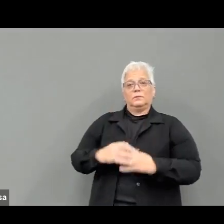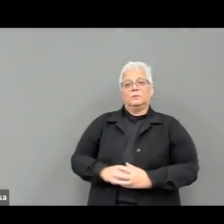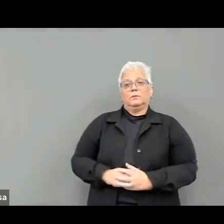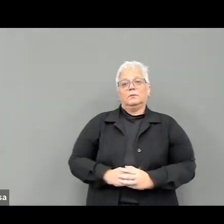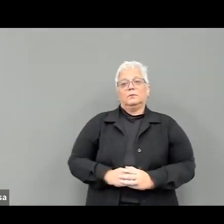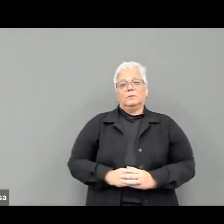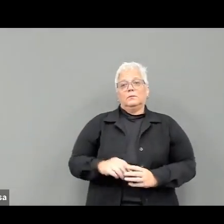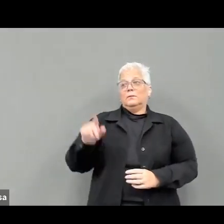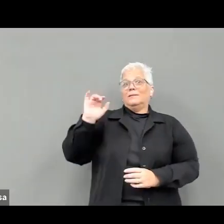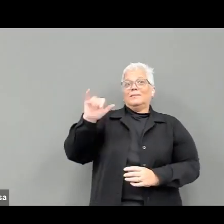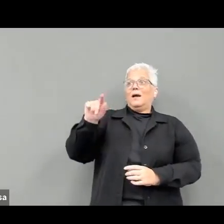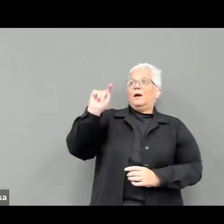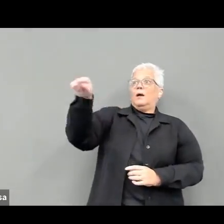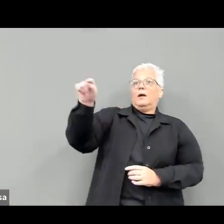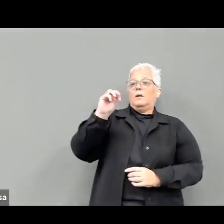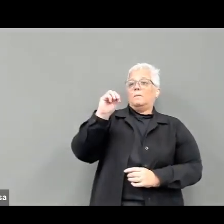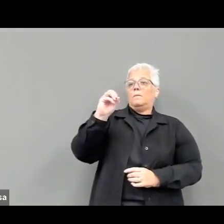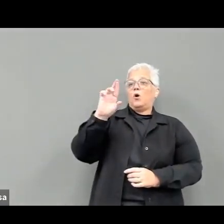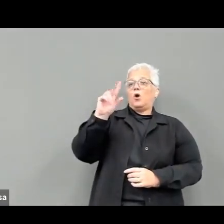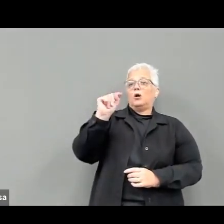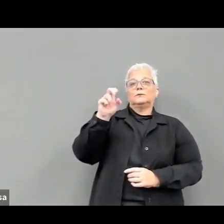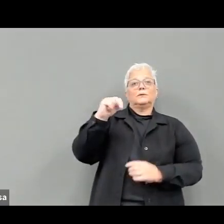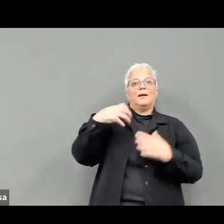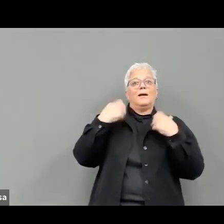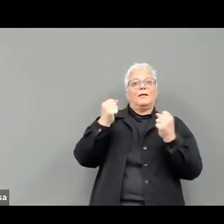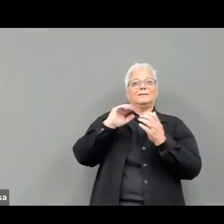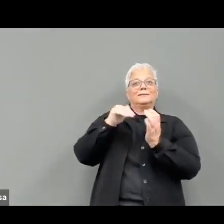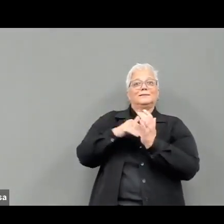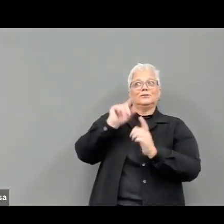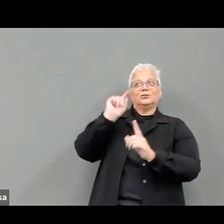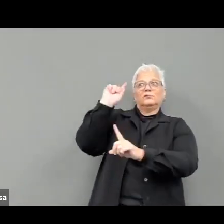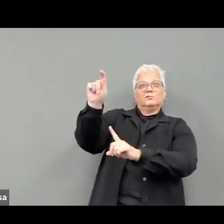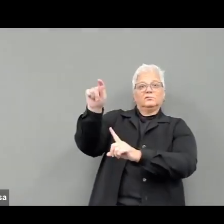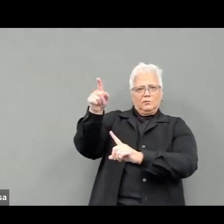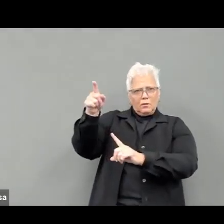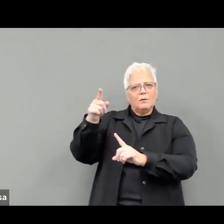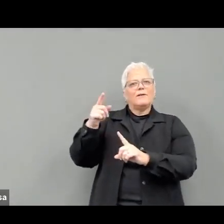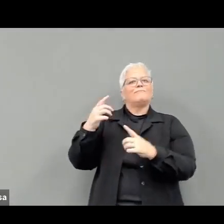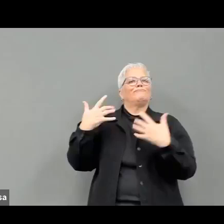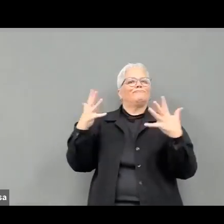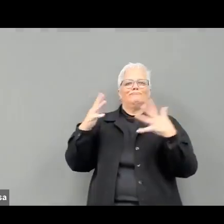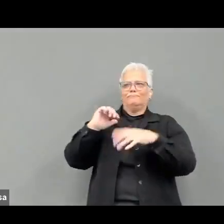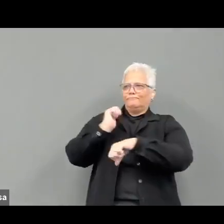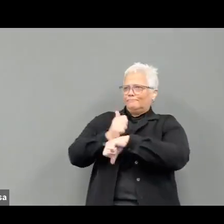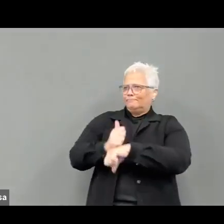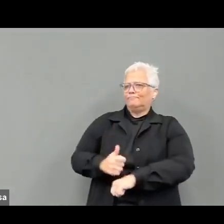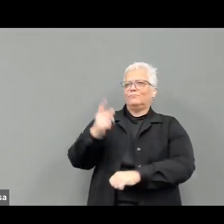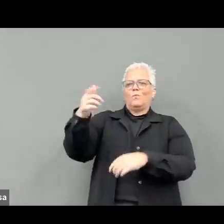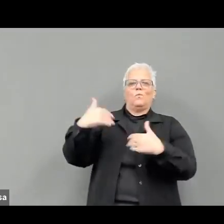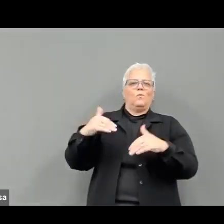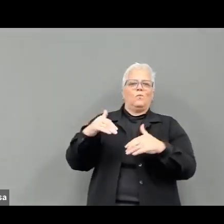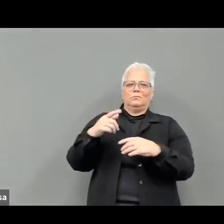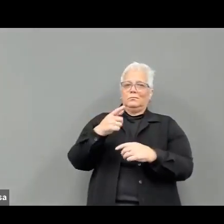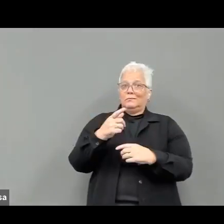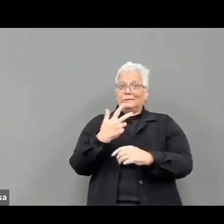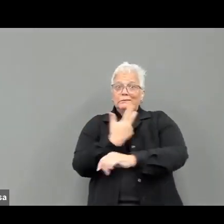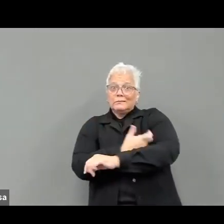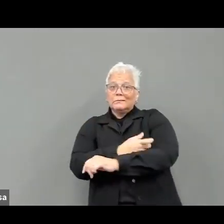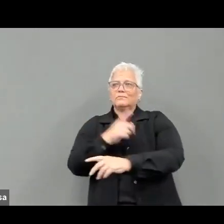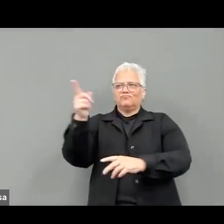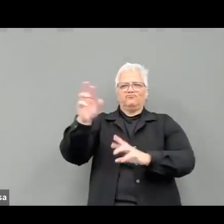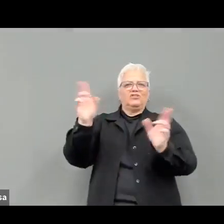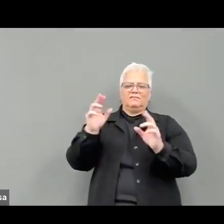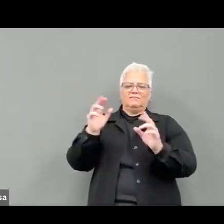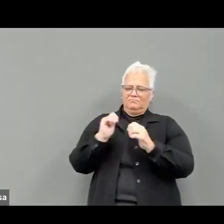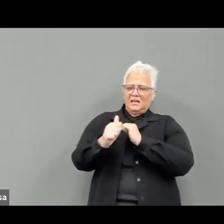shipments of the vaccine and administering to eligible clients. At this time, I'd like to introduce past mayor, former mayor, and